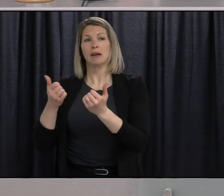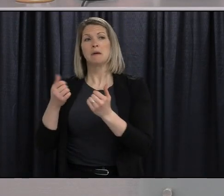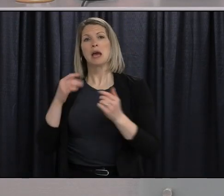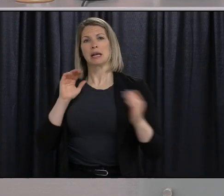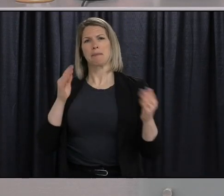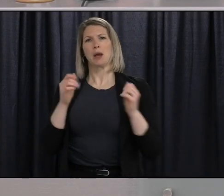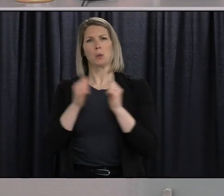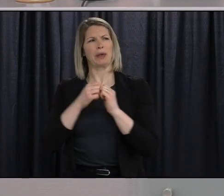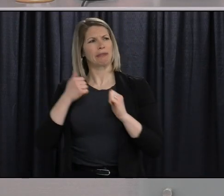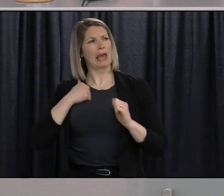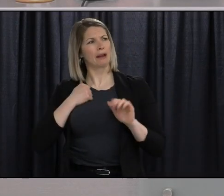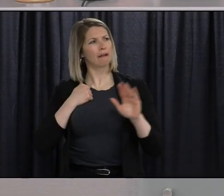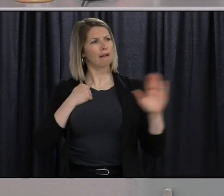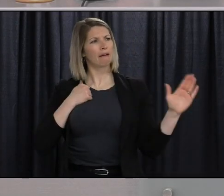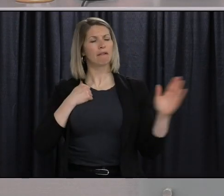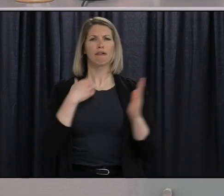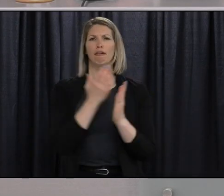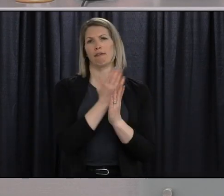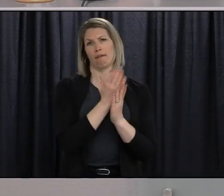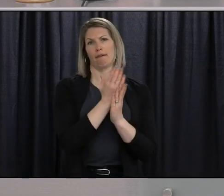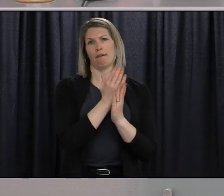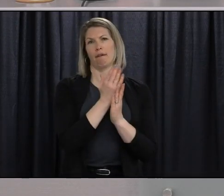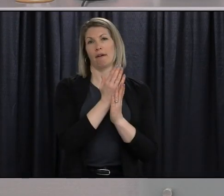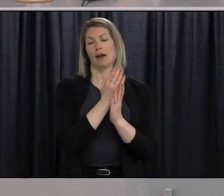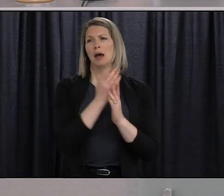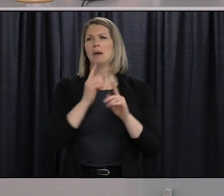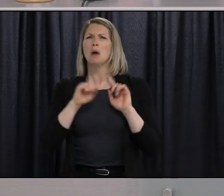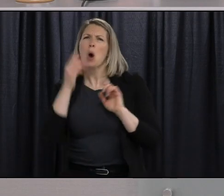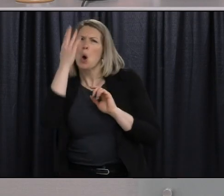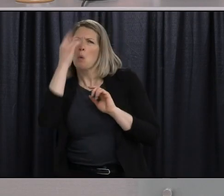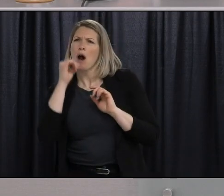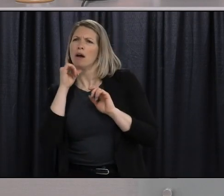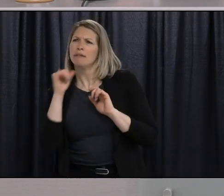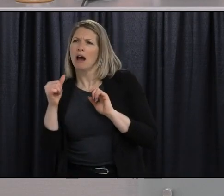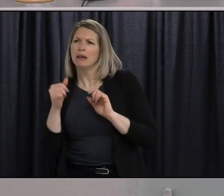more necessary health services, like, just for example, physio or dentist?